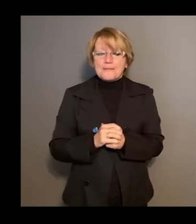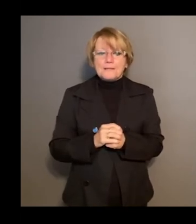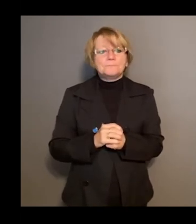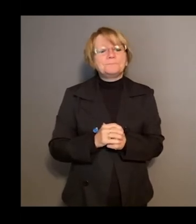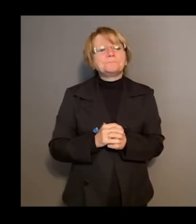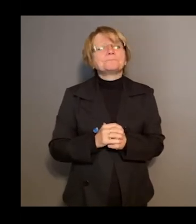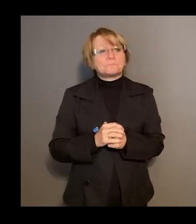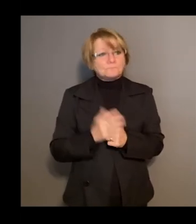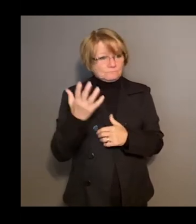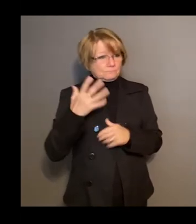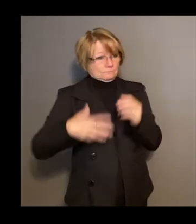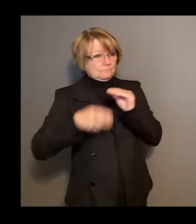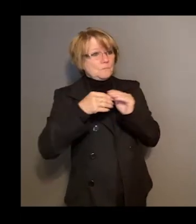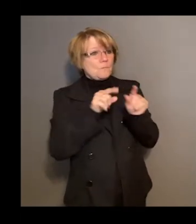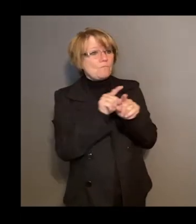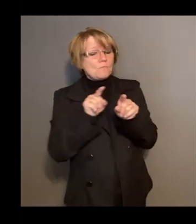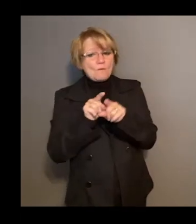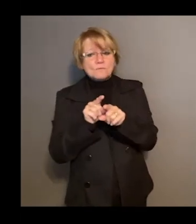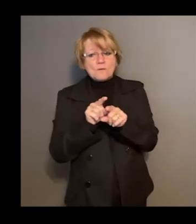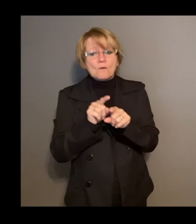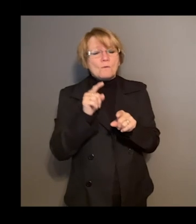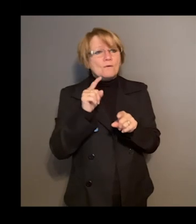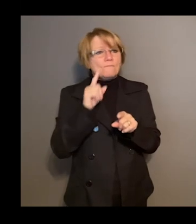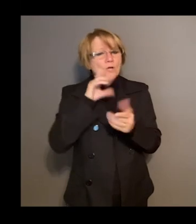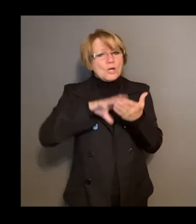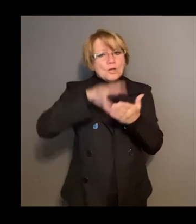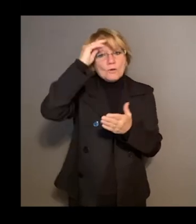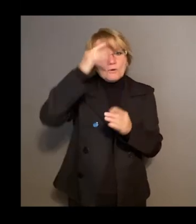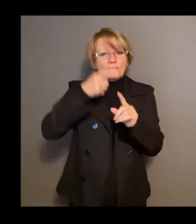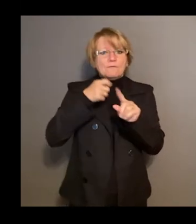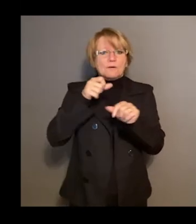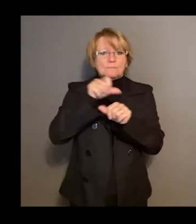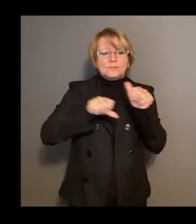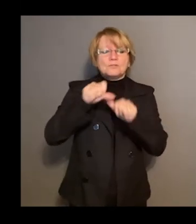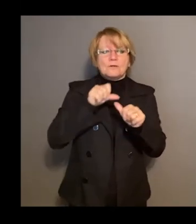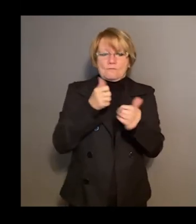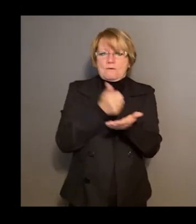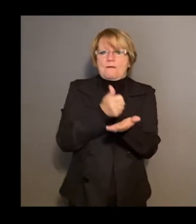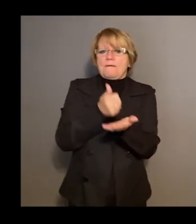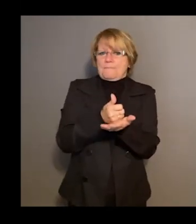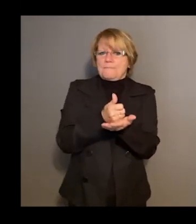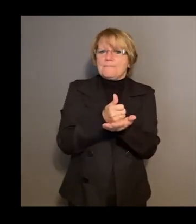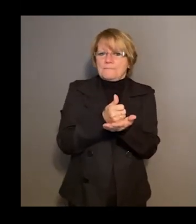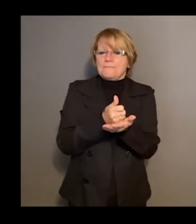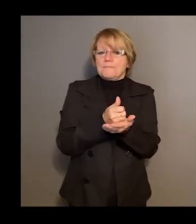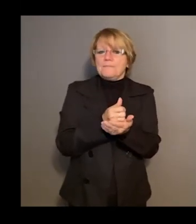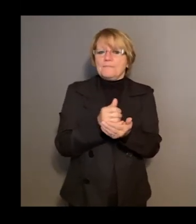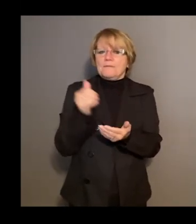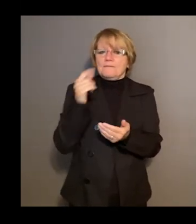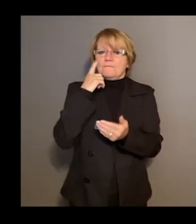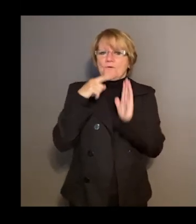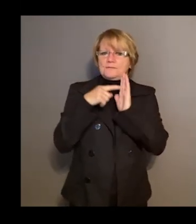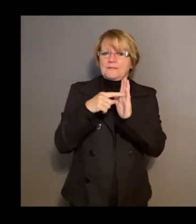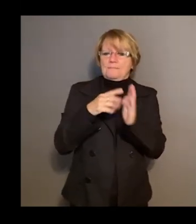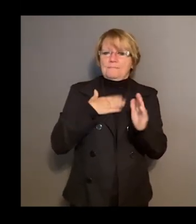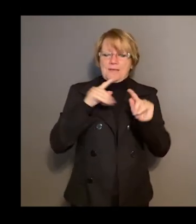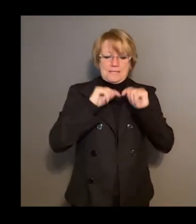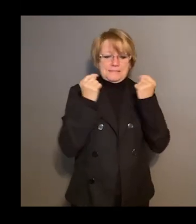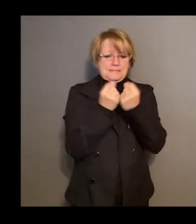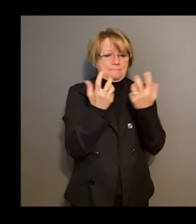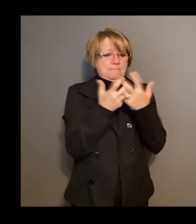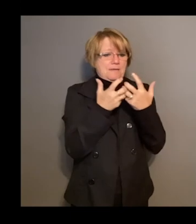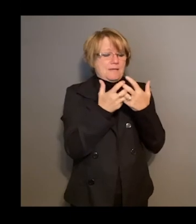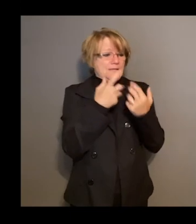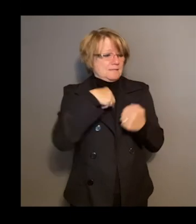Absolutely. I feel like a lot of the things that we also learn from each other helped one another. Like, especially like with my teammates,